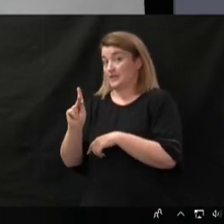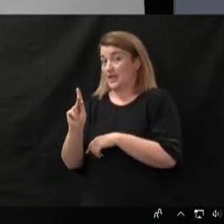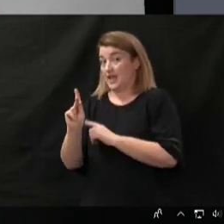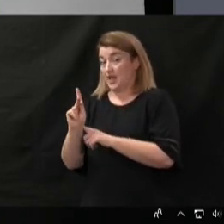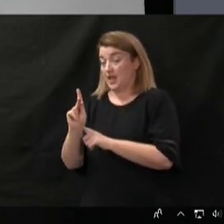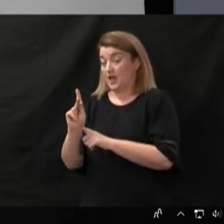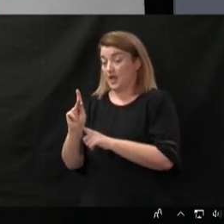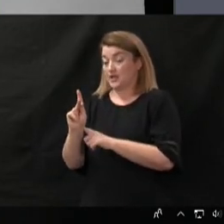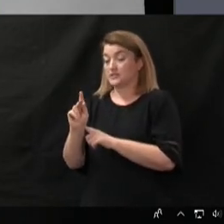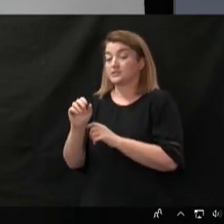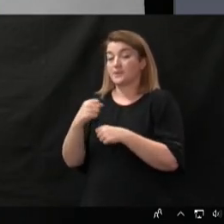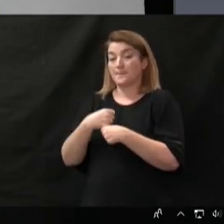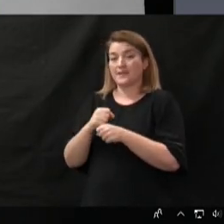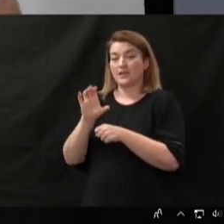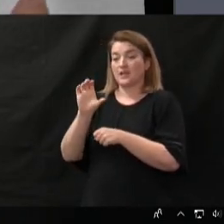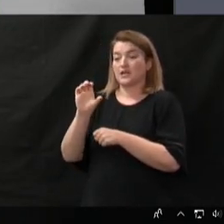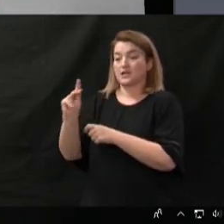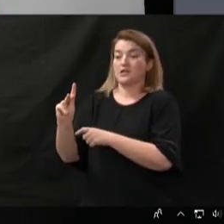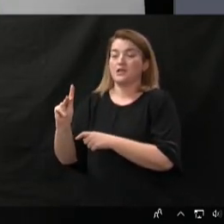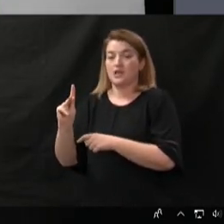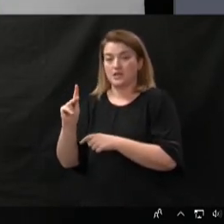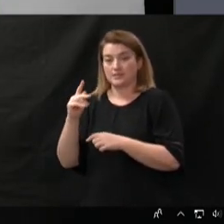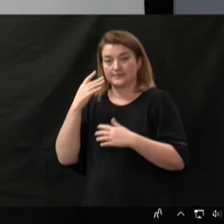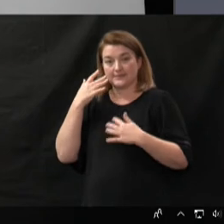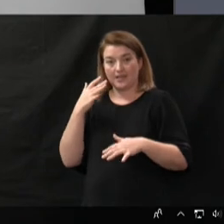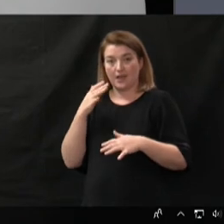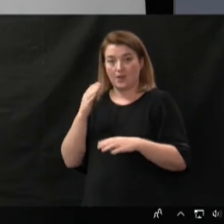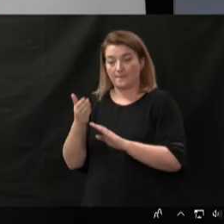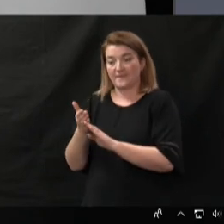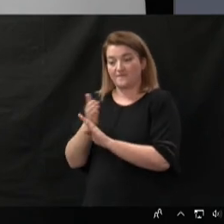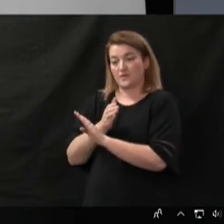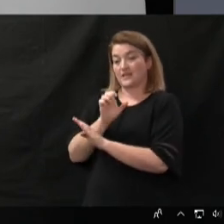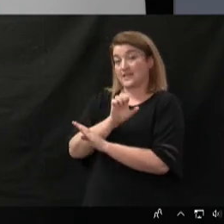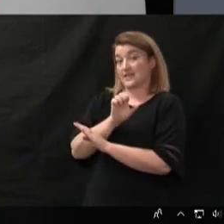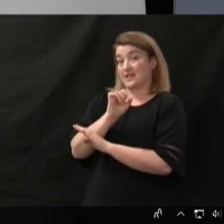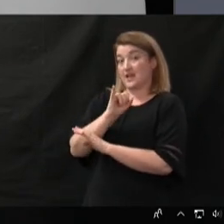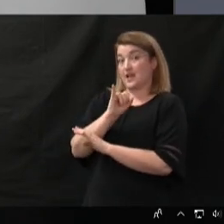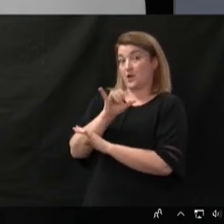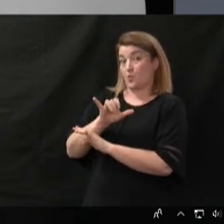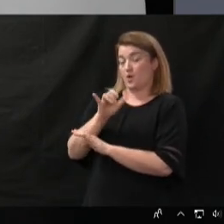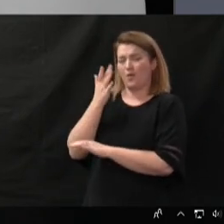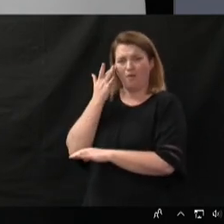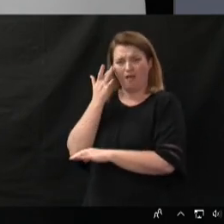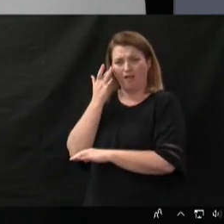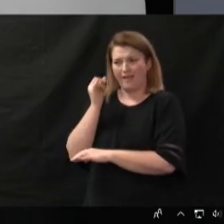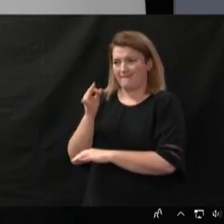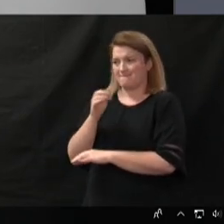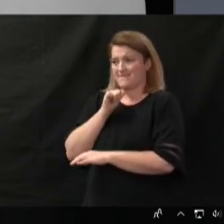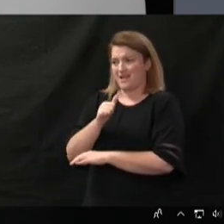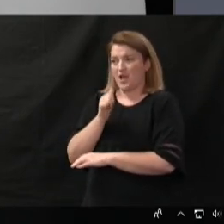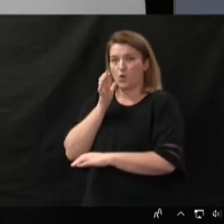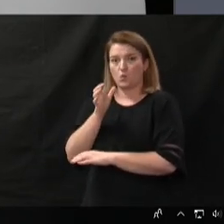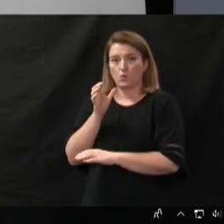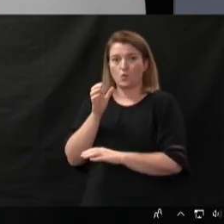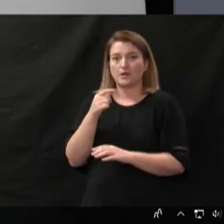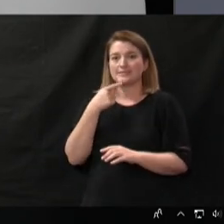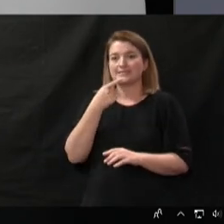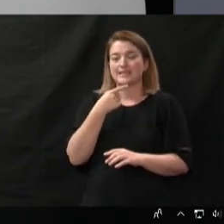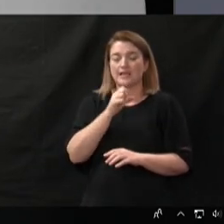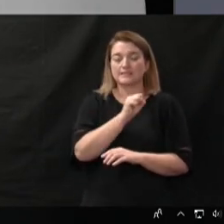sound before an E, I, or Y, because if we put a C there, it wouldn't say k it would say